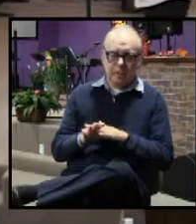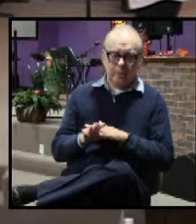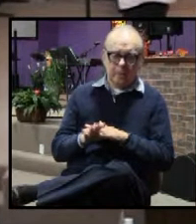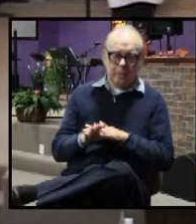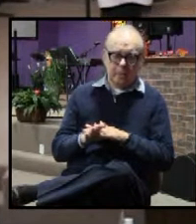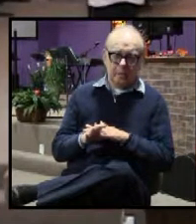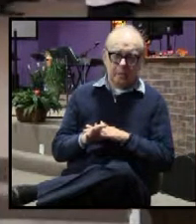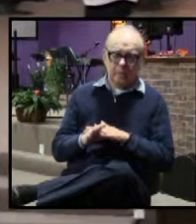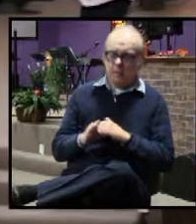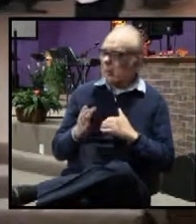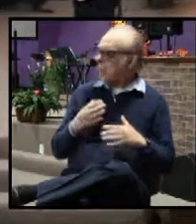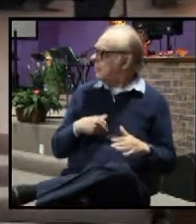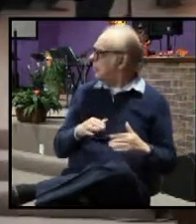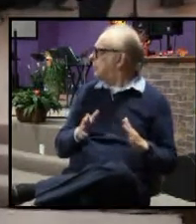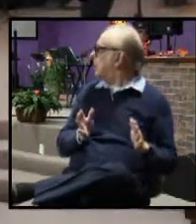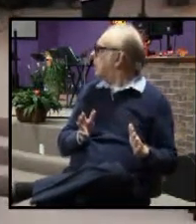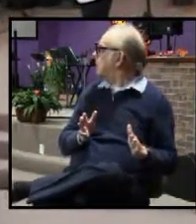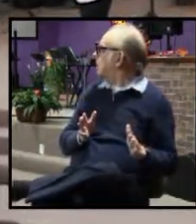and I invented this box,